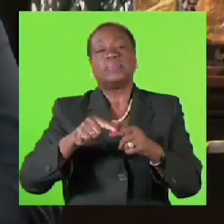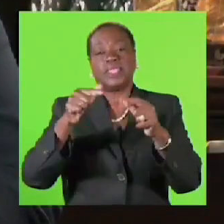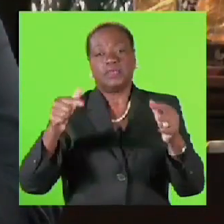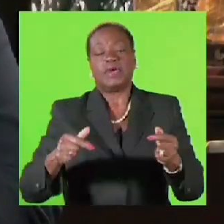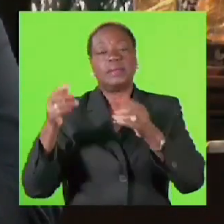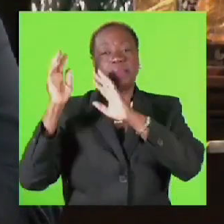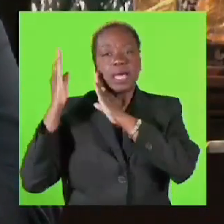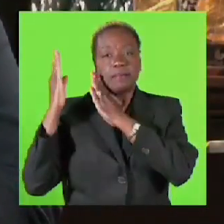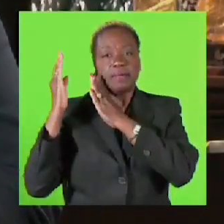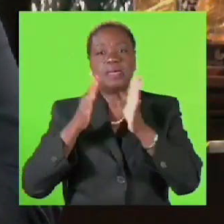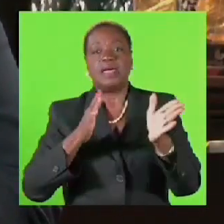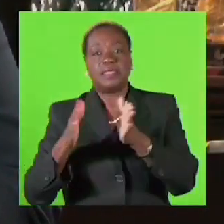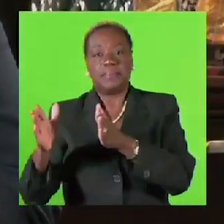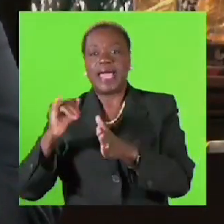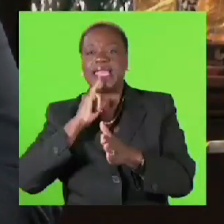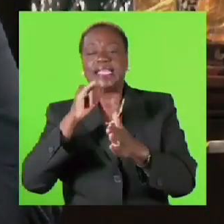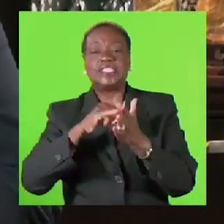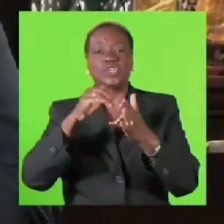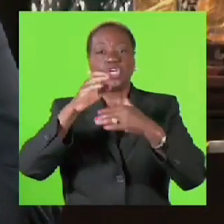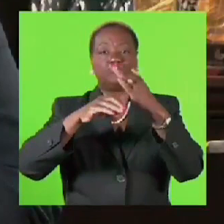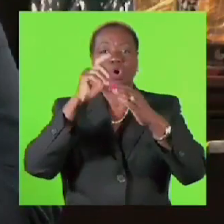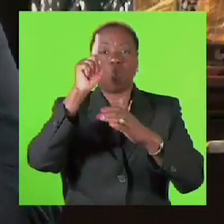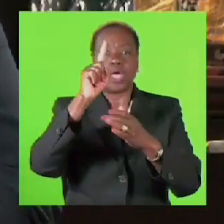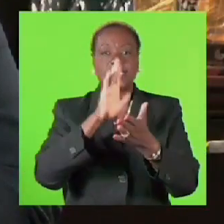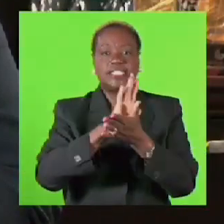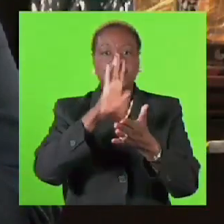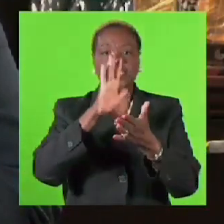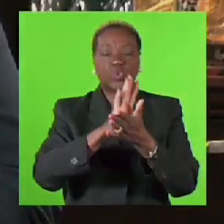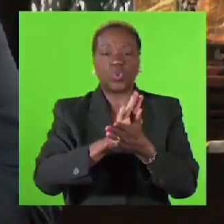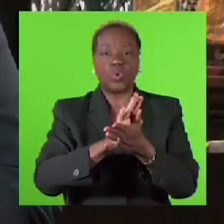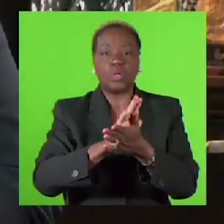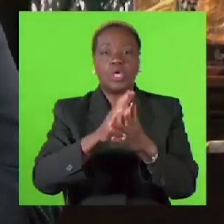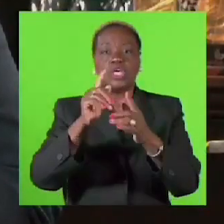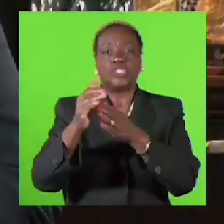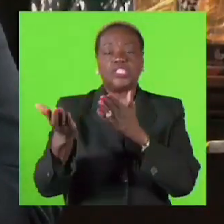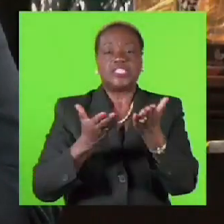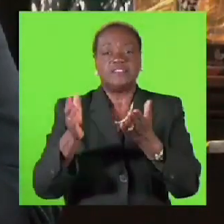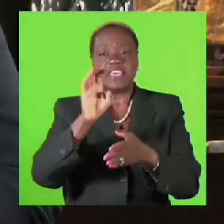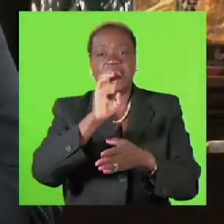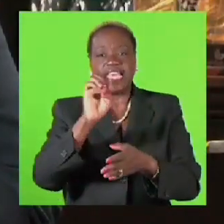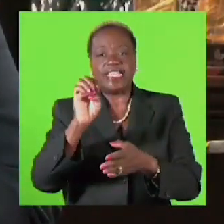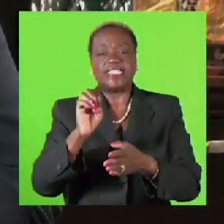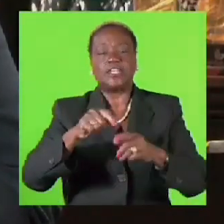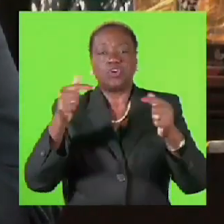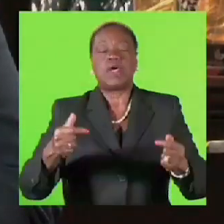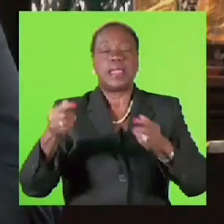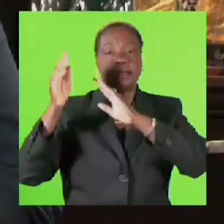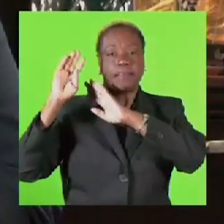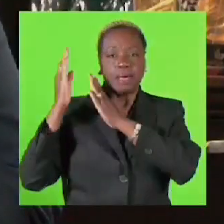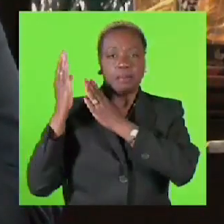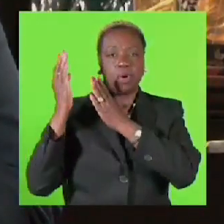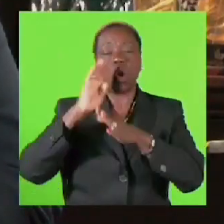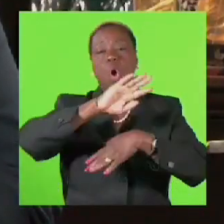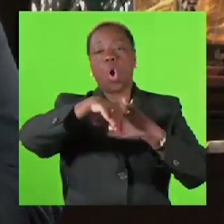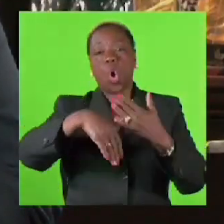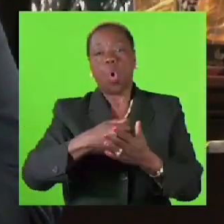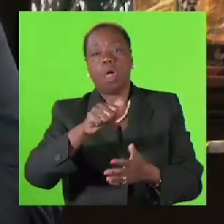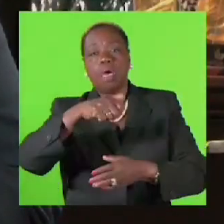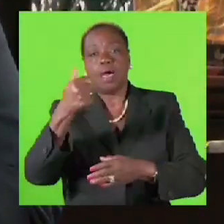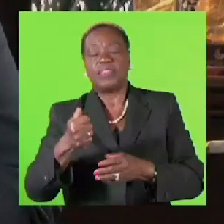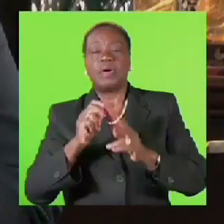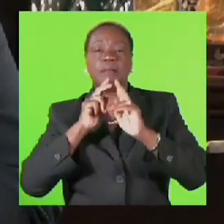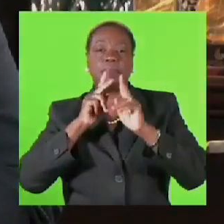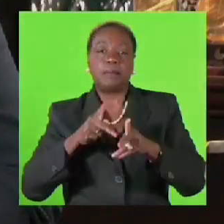Bahama, the plan is to construct one school campus to serve East Grand Bahama. All other